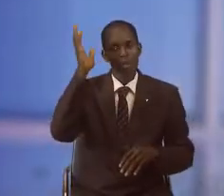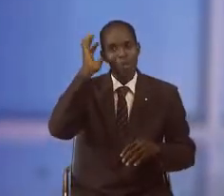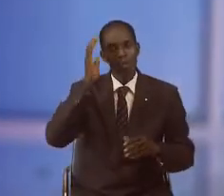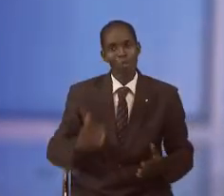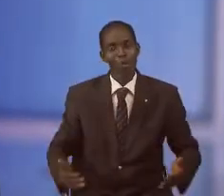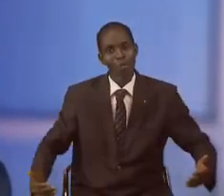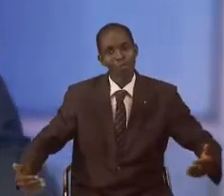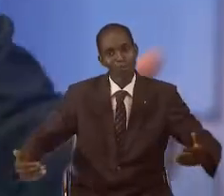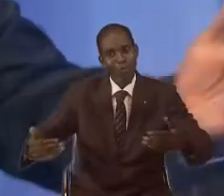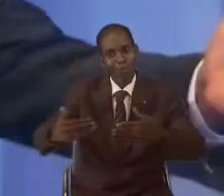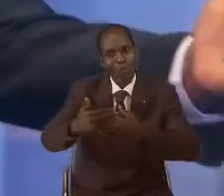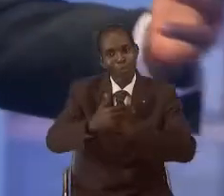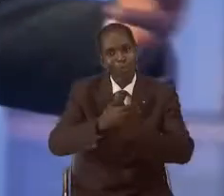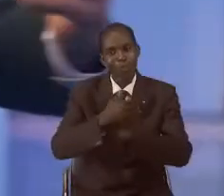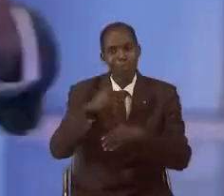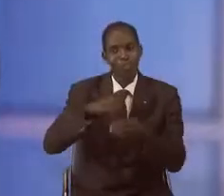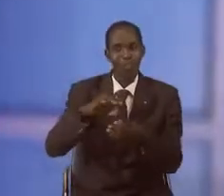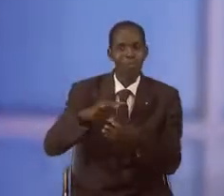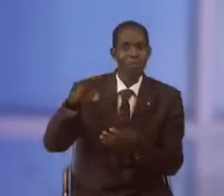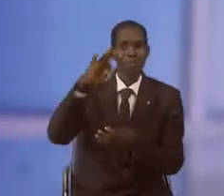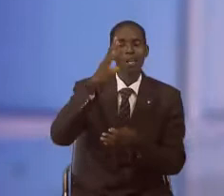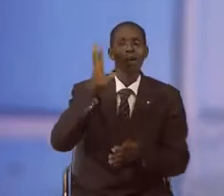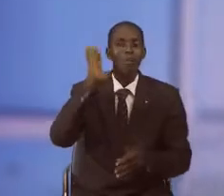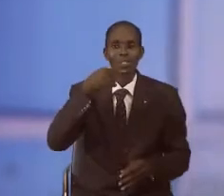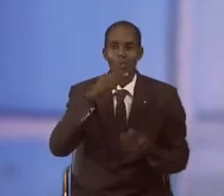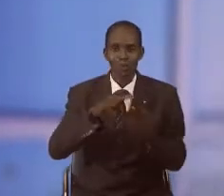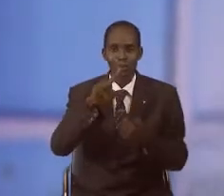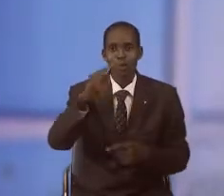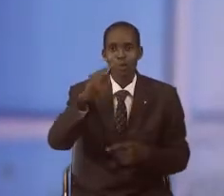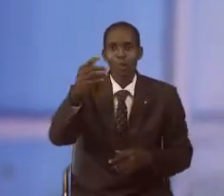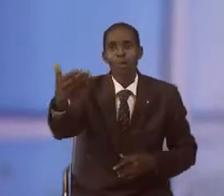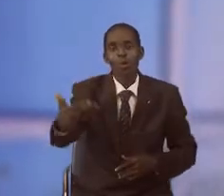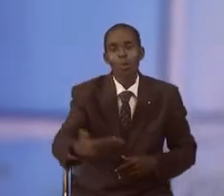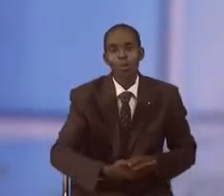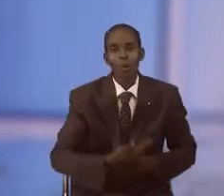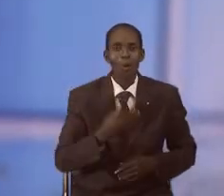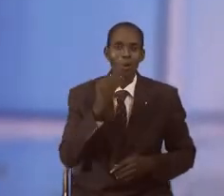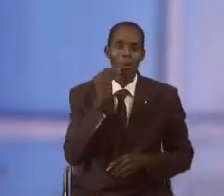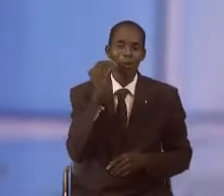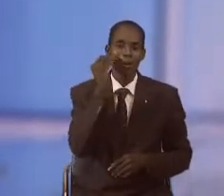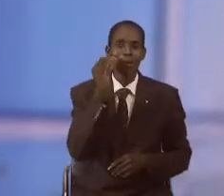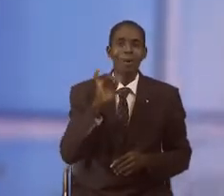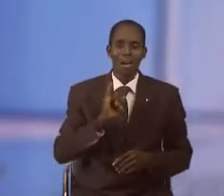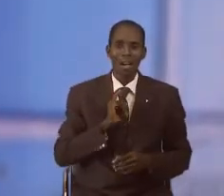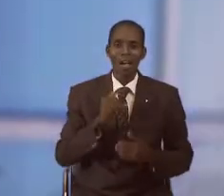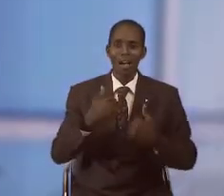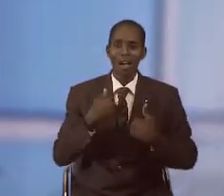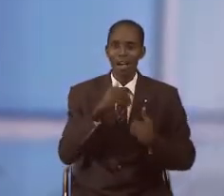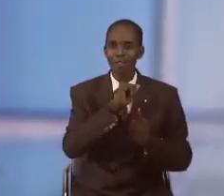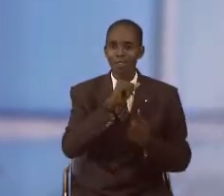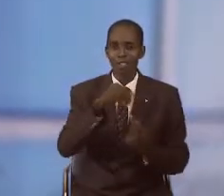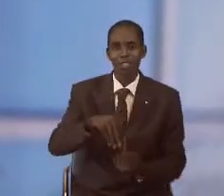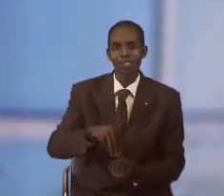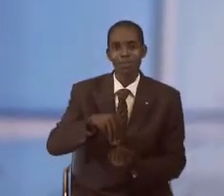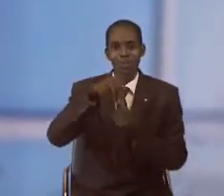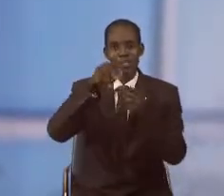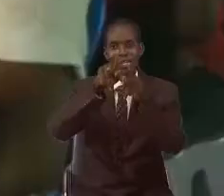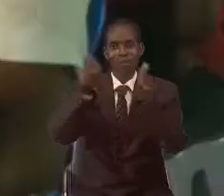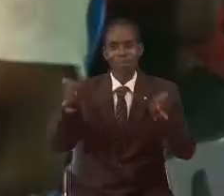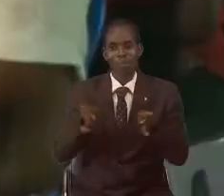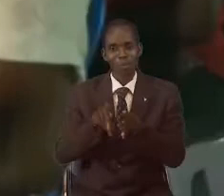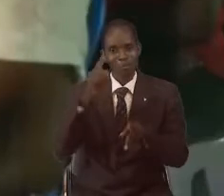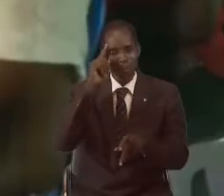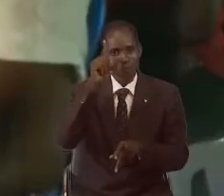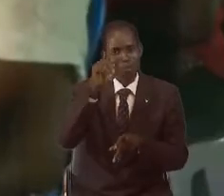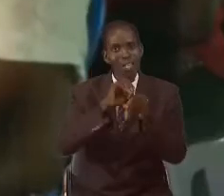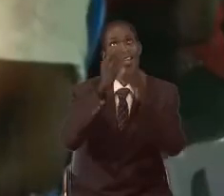on the cross. And then the Father will hold you spiritually. He'll say, welcome home. I have